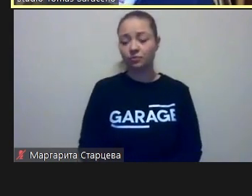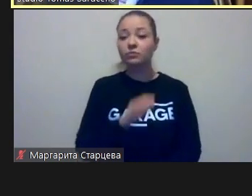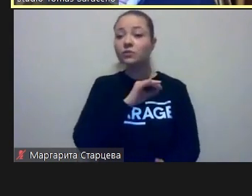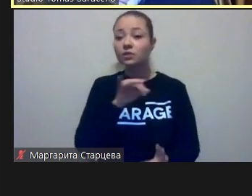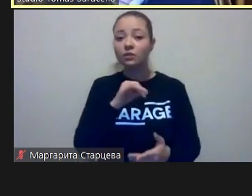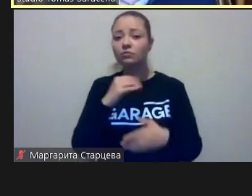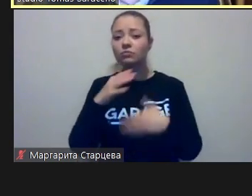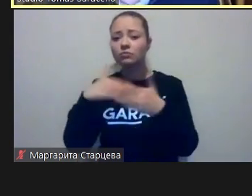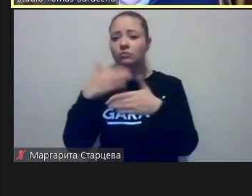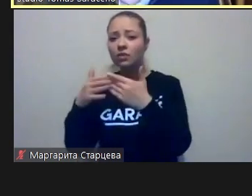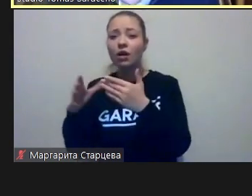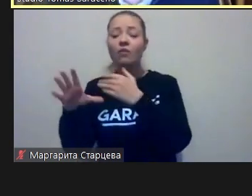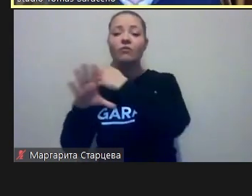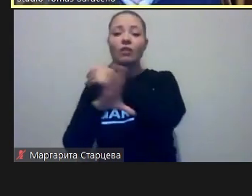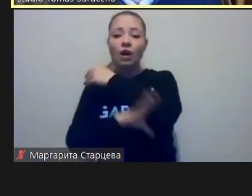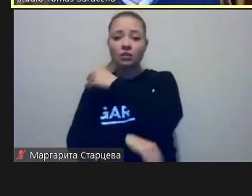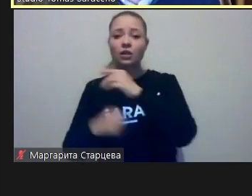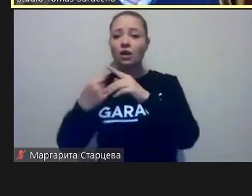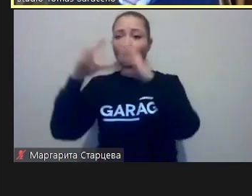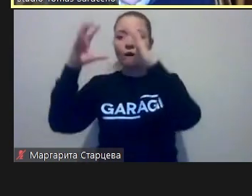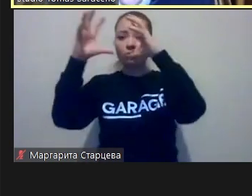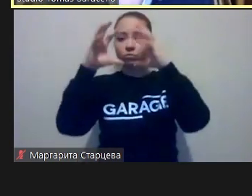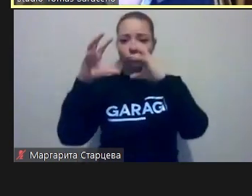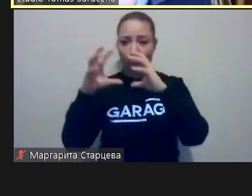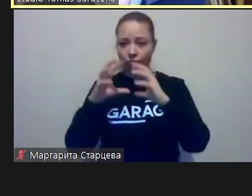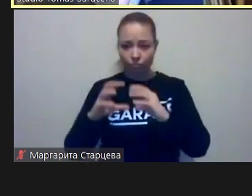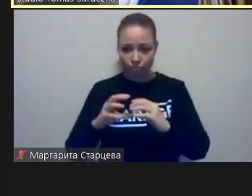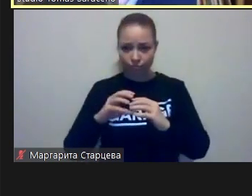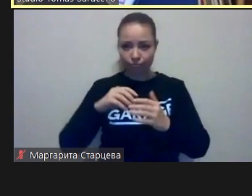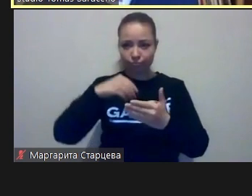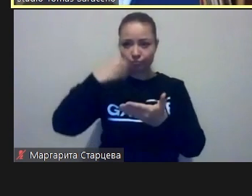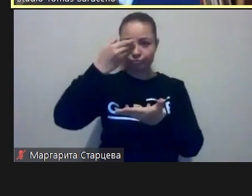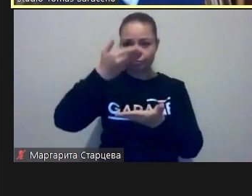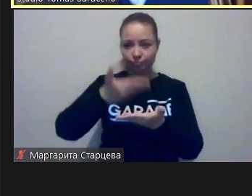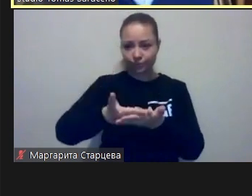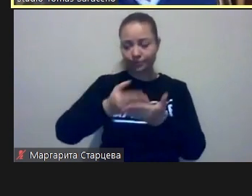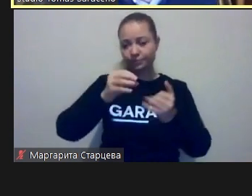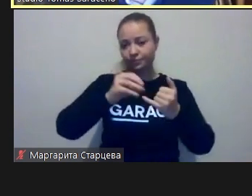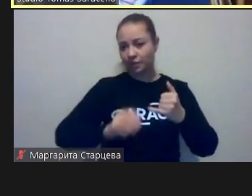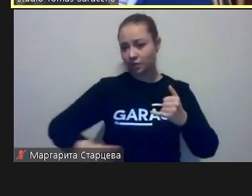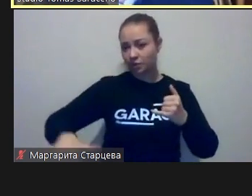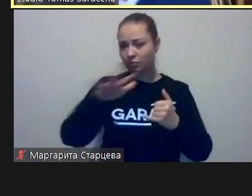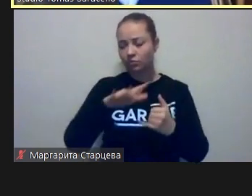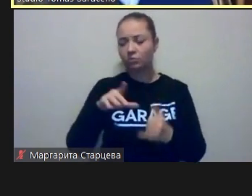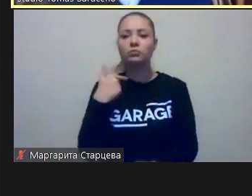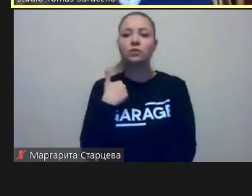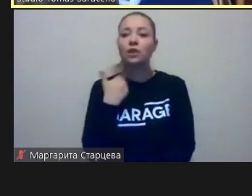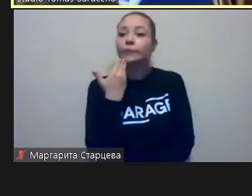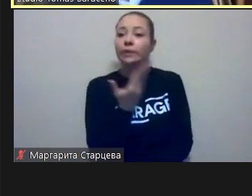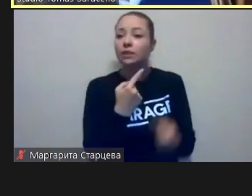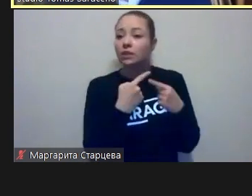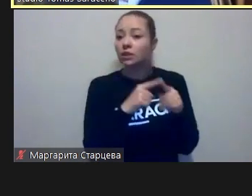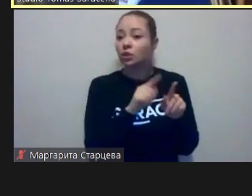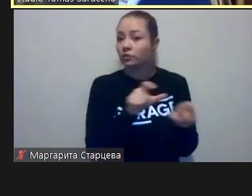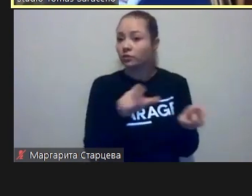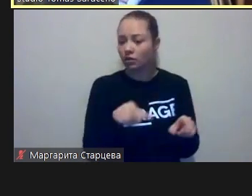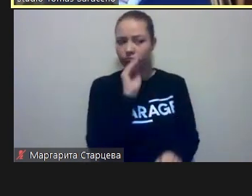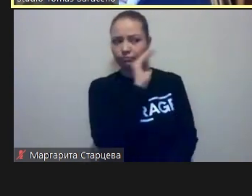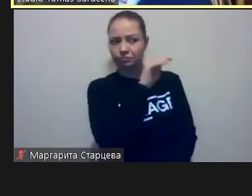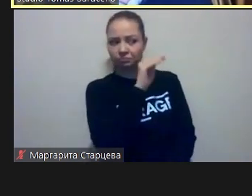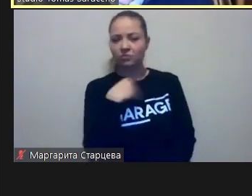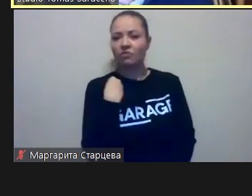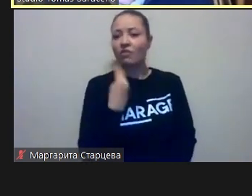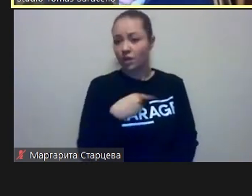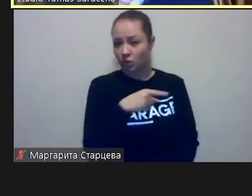now, you will say, like, well, and I asked them, all the engineers and the physicists who have been working this project, and I said,